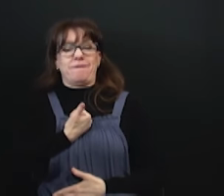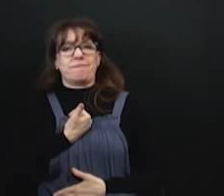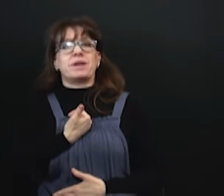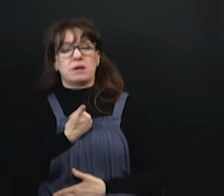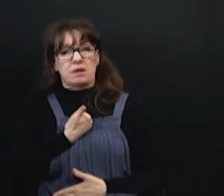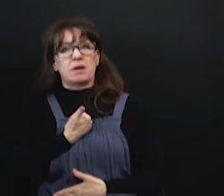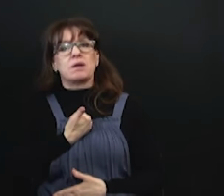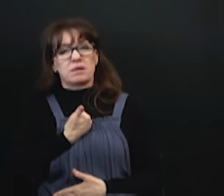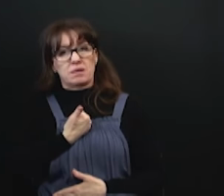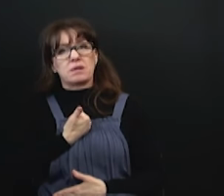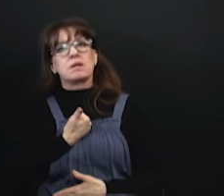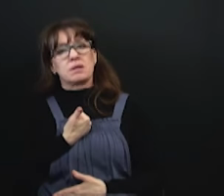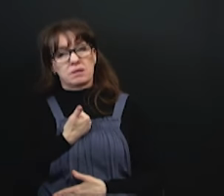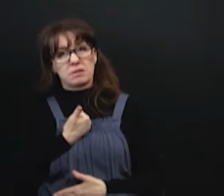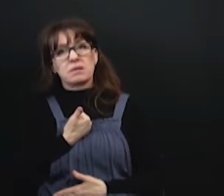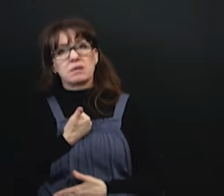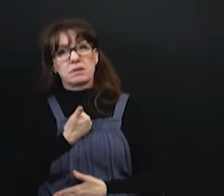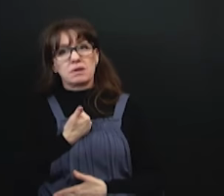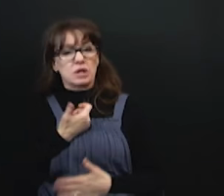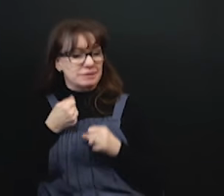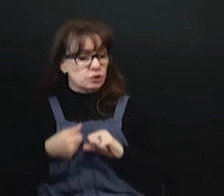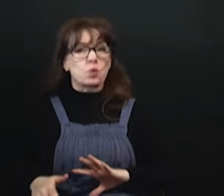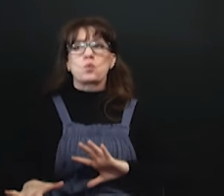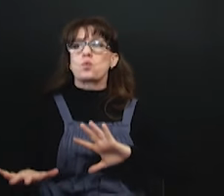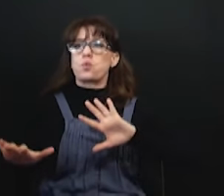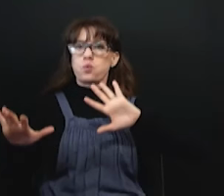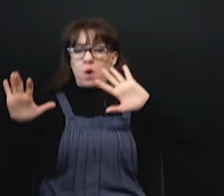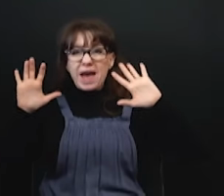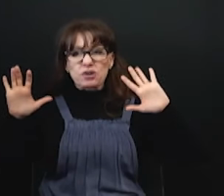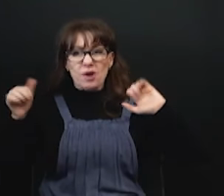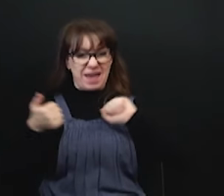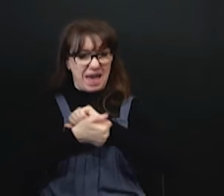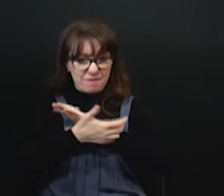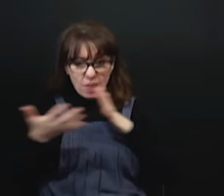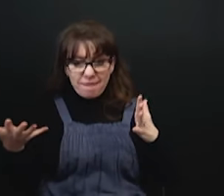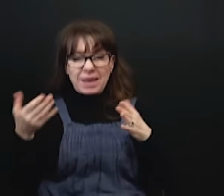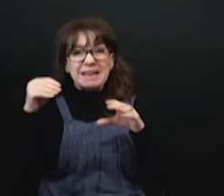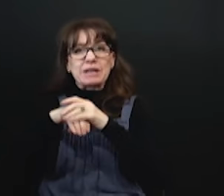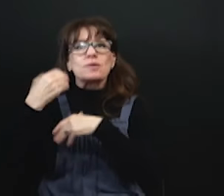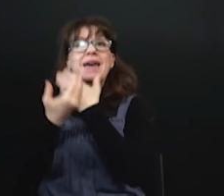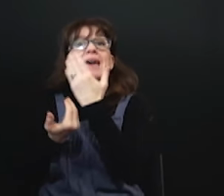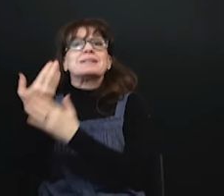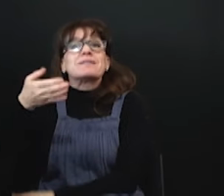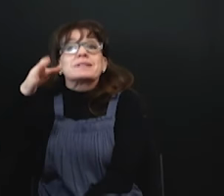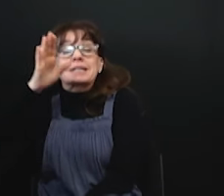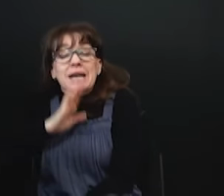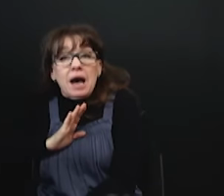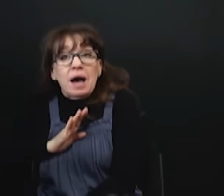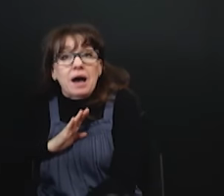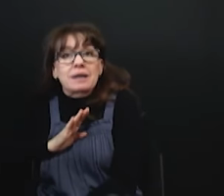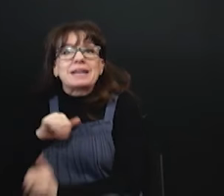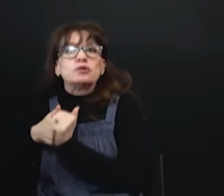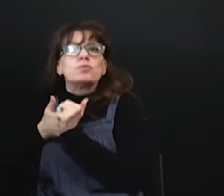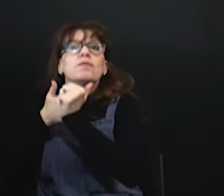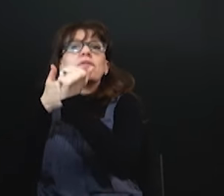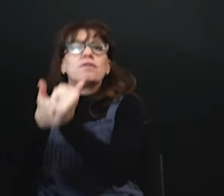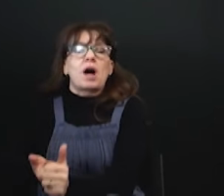yourself. To completely surrender yourself into the hands of God as you follow